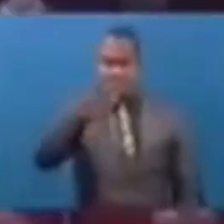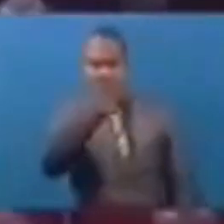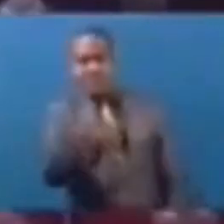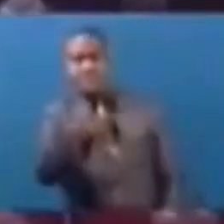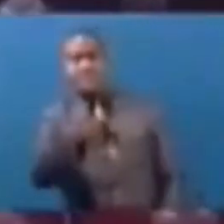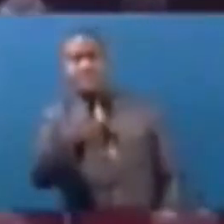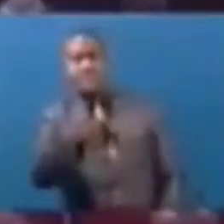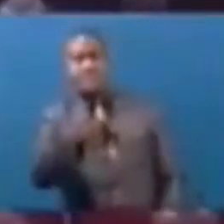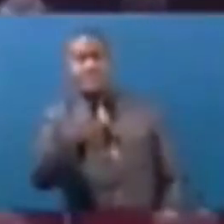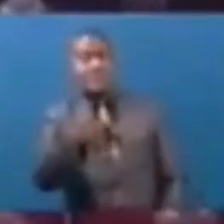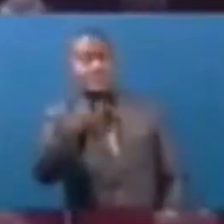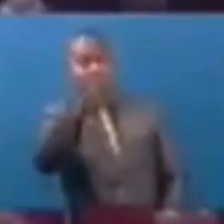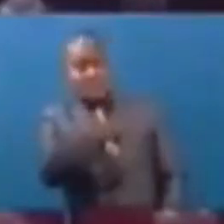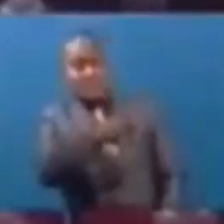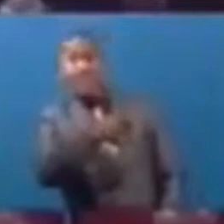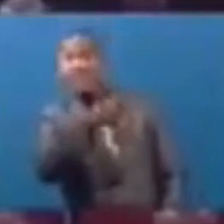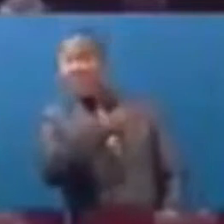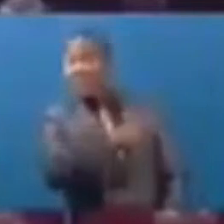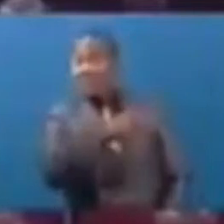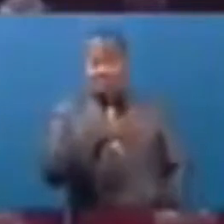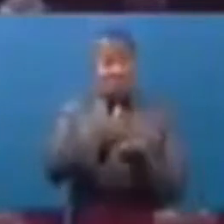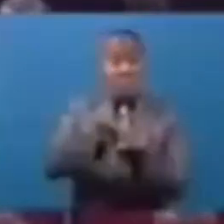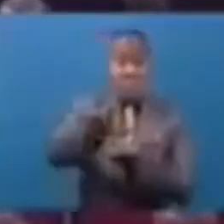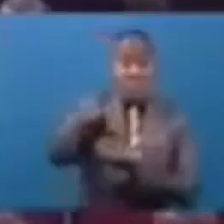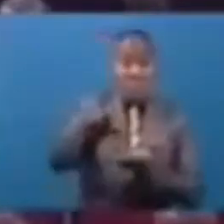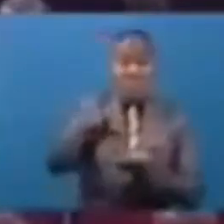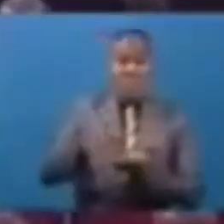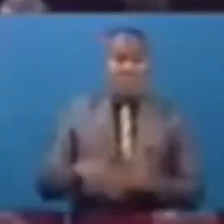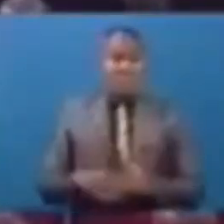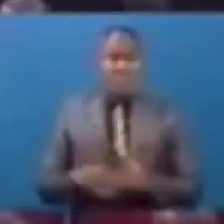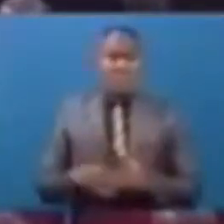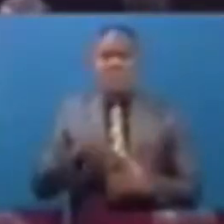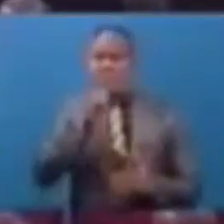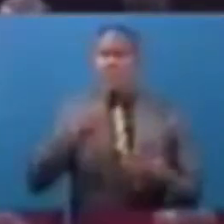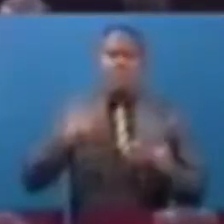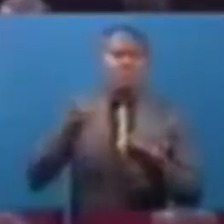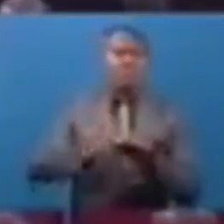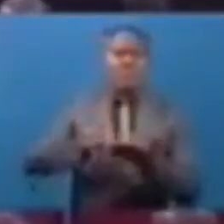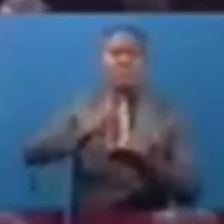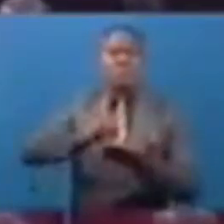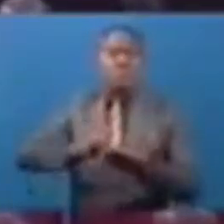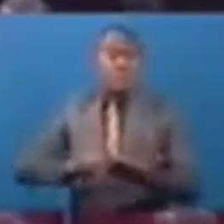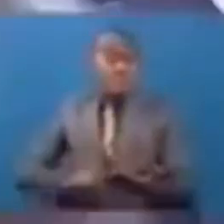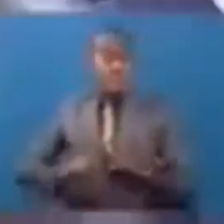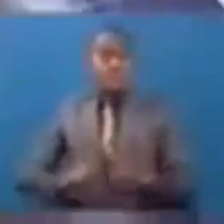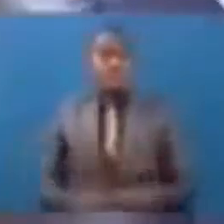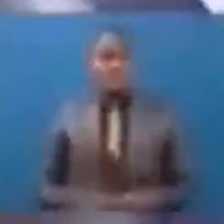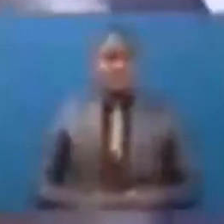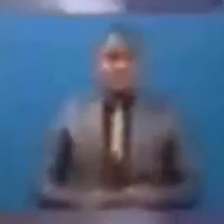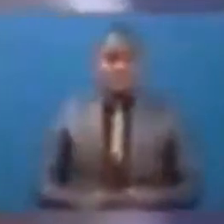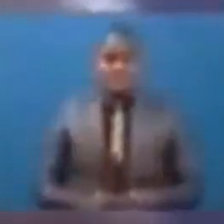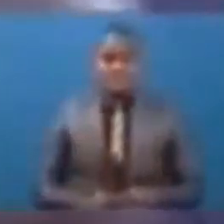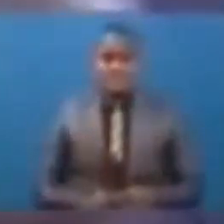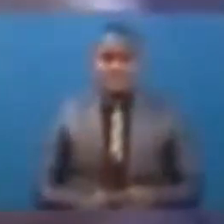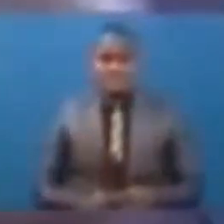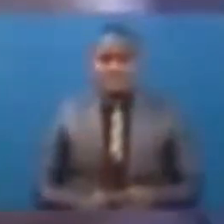Atuguba Adinyira Bafu Bonnie Gwedegwe and Akoto Bamfu JJSC dismissed the claim relating to absence